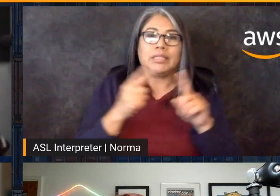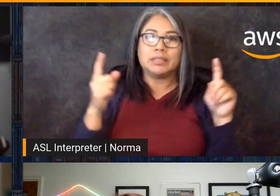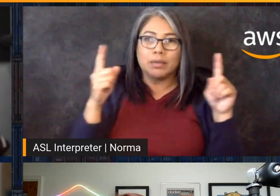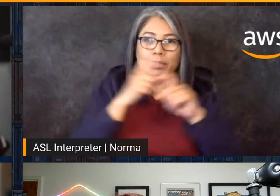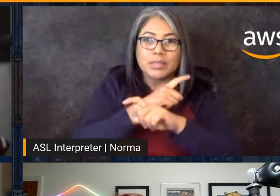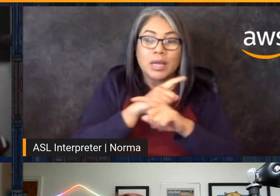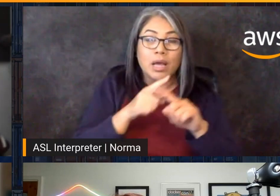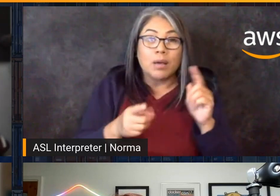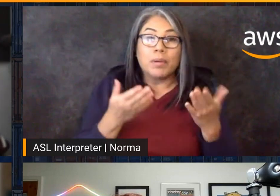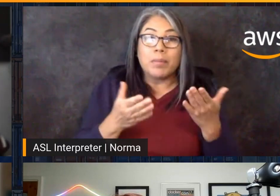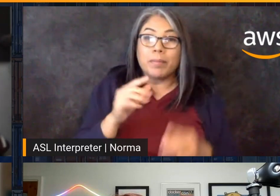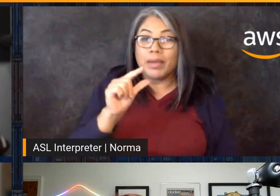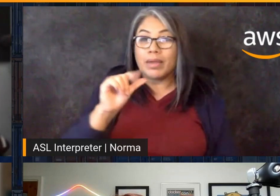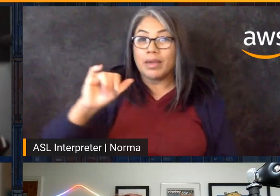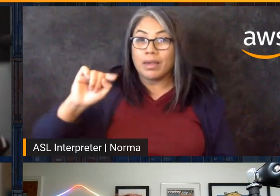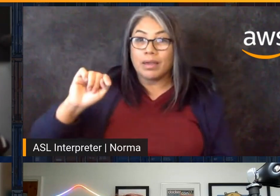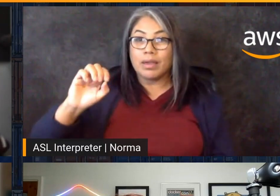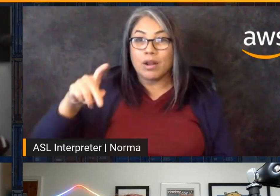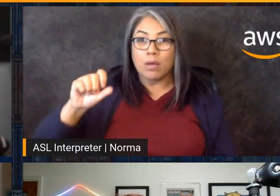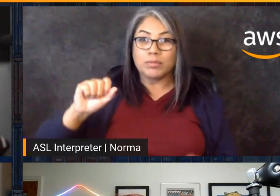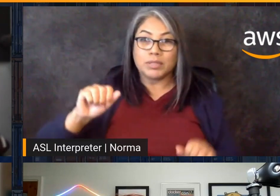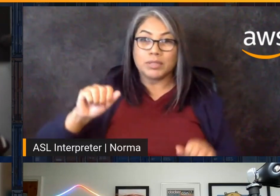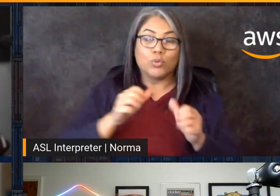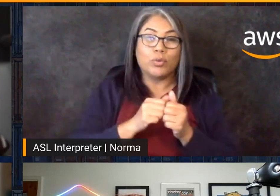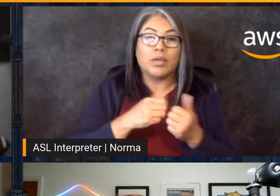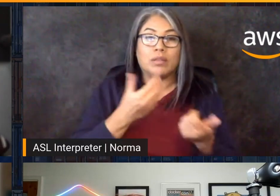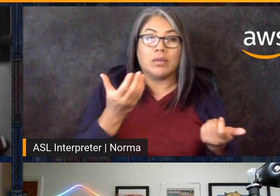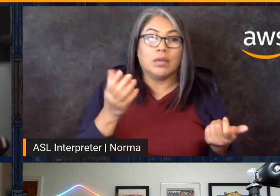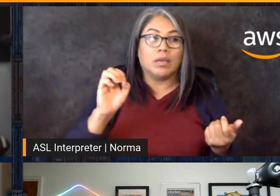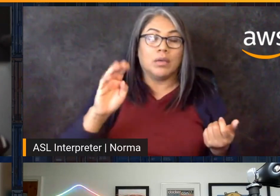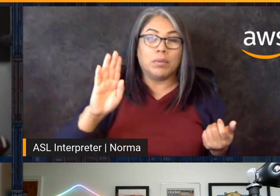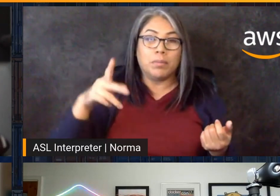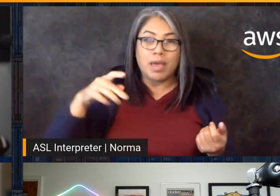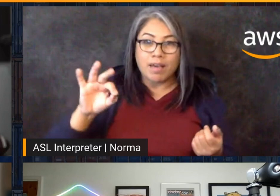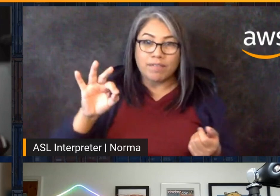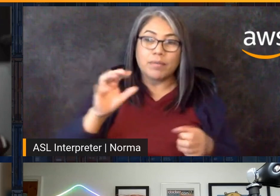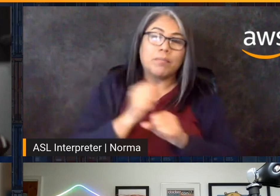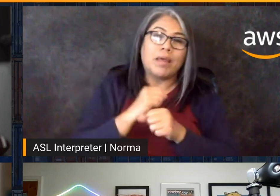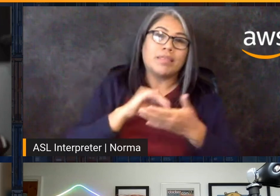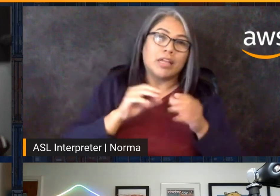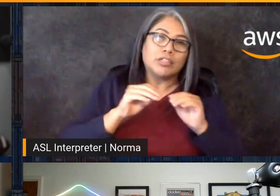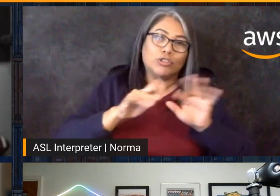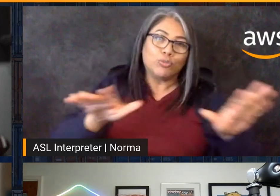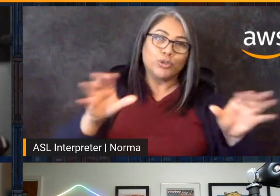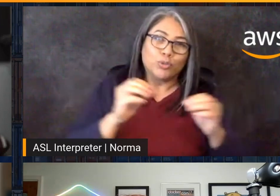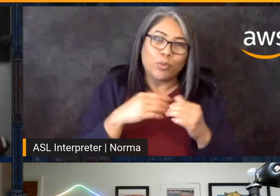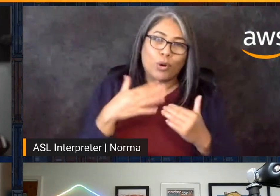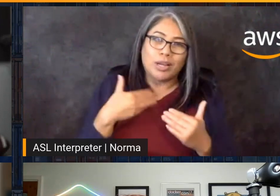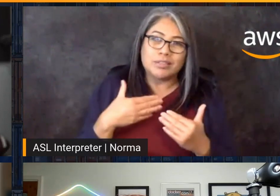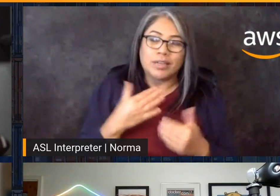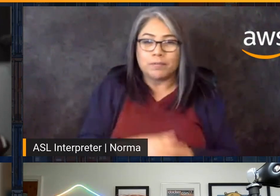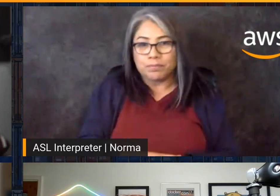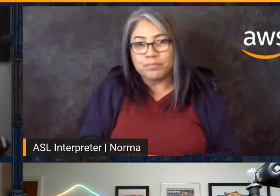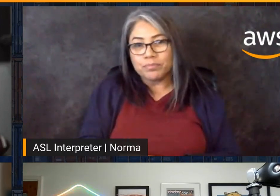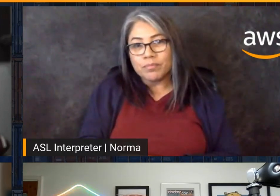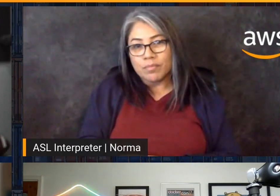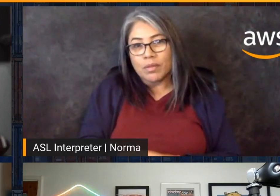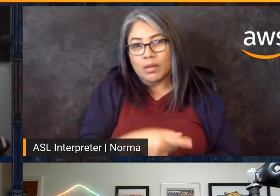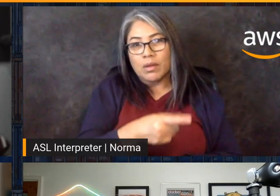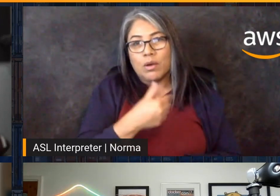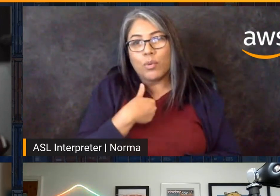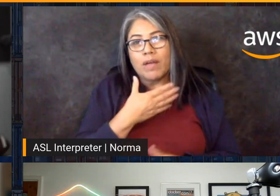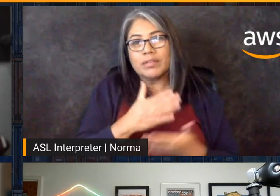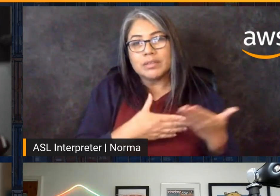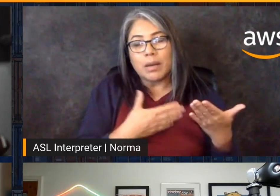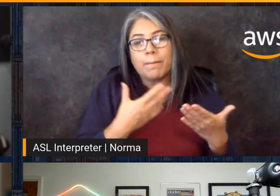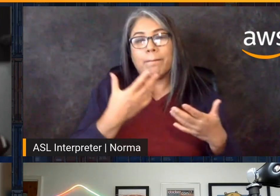GitOps can do with eBPF to make that secret distribution easier. And we do have some use cases where we've actually leveraged